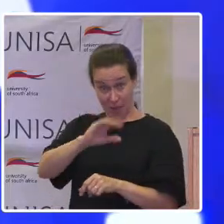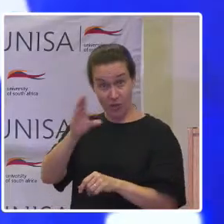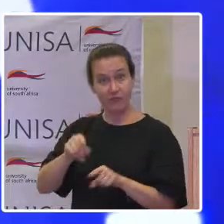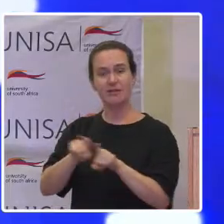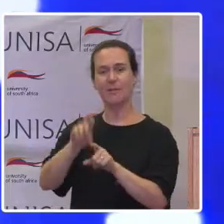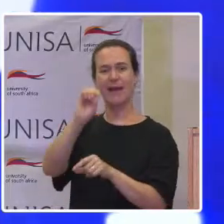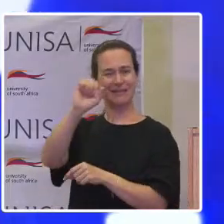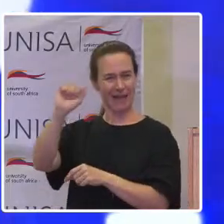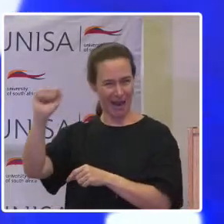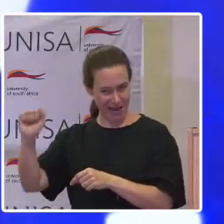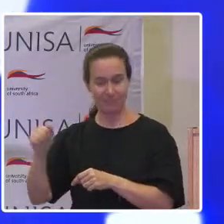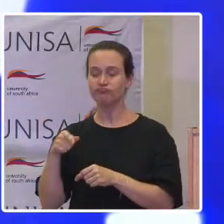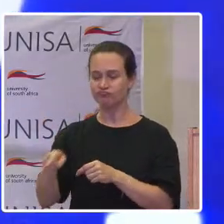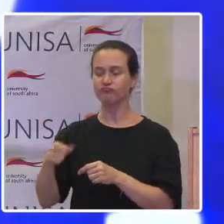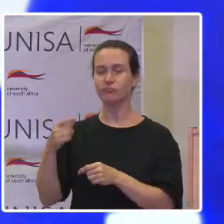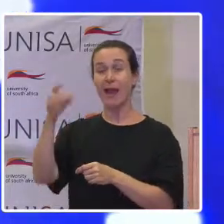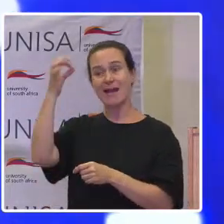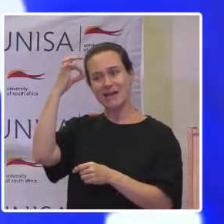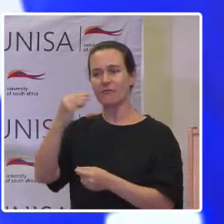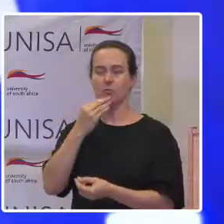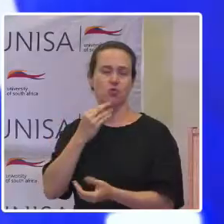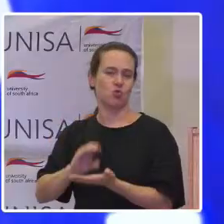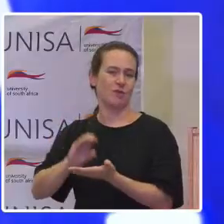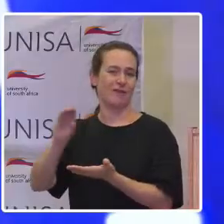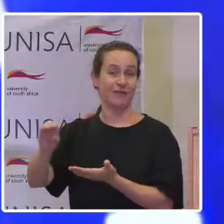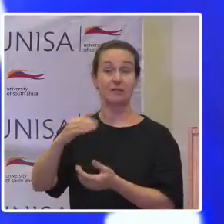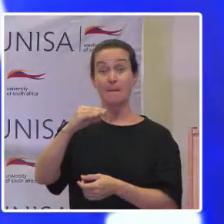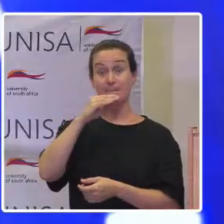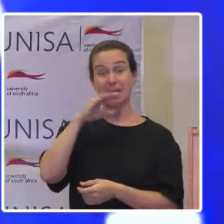So therefore, there's a vested interest on the